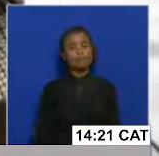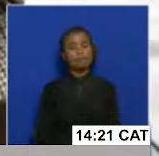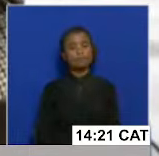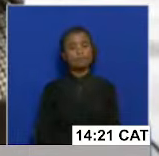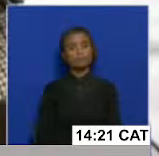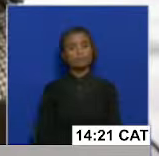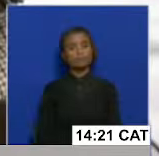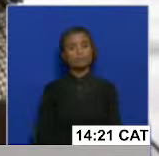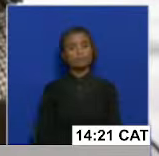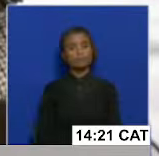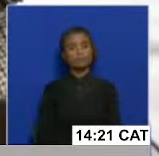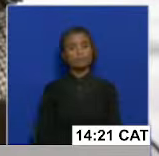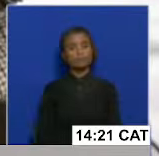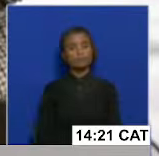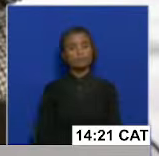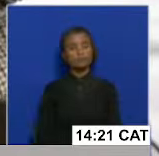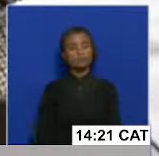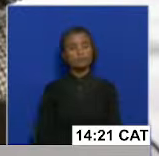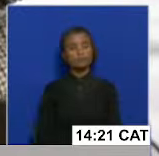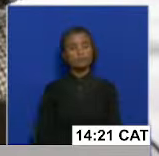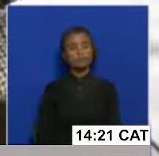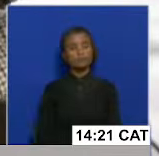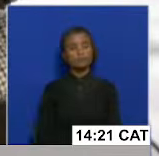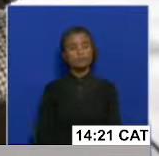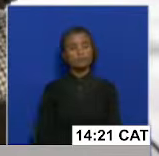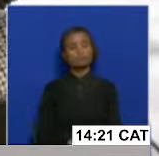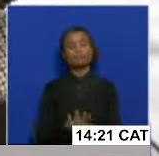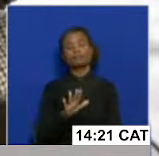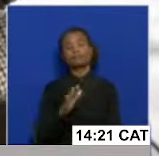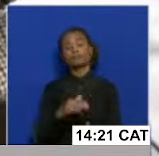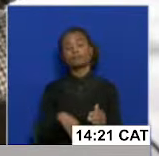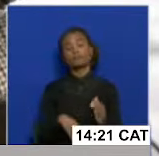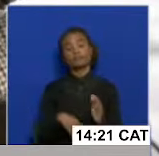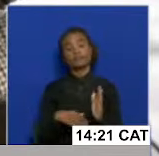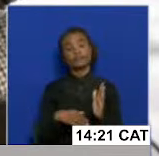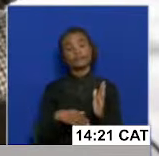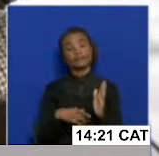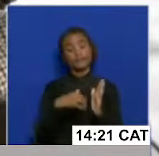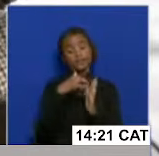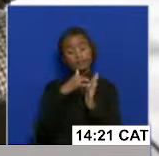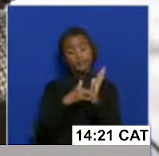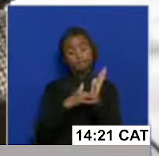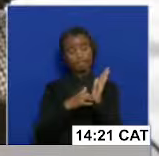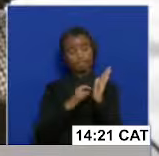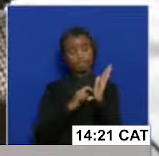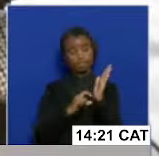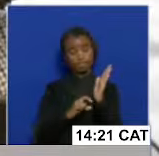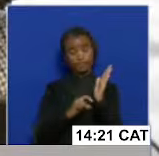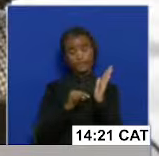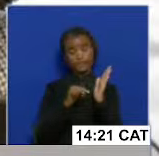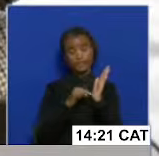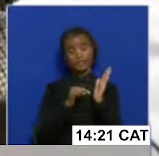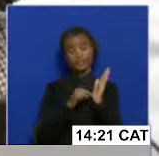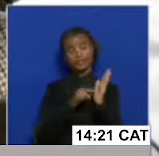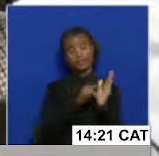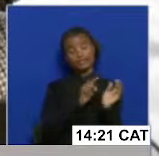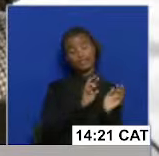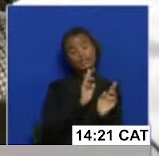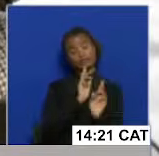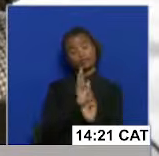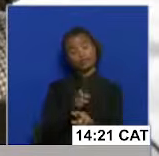If you just go further down that page, she responds to you at 4:46. She says, I will call you just now.